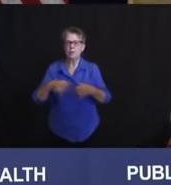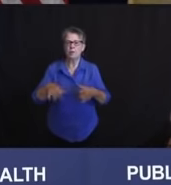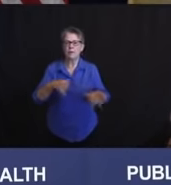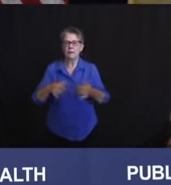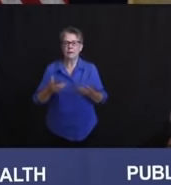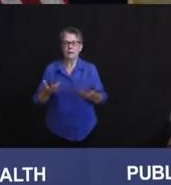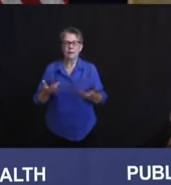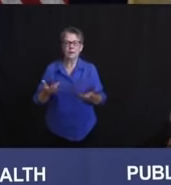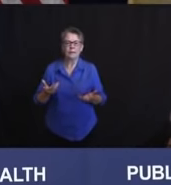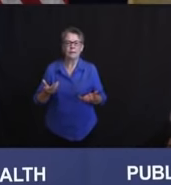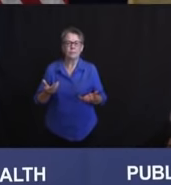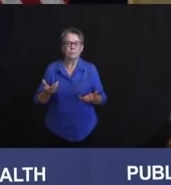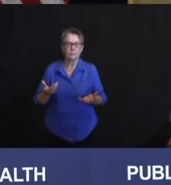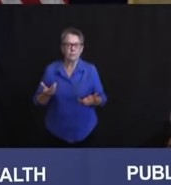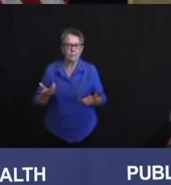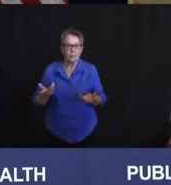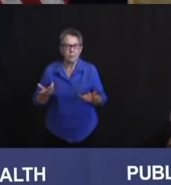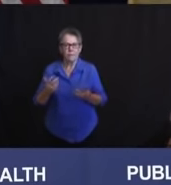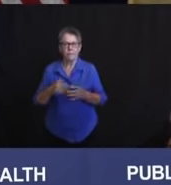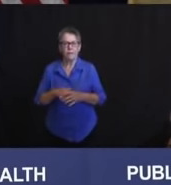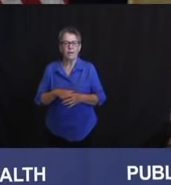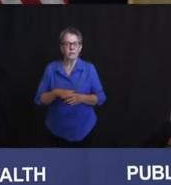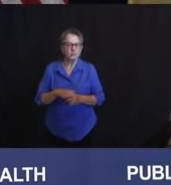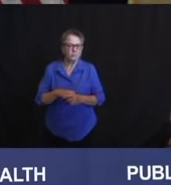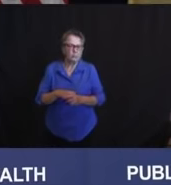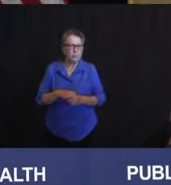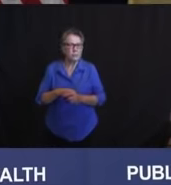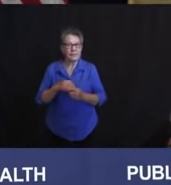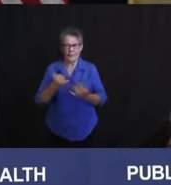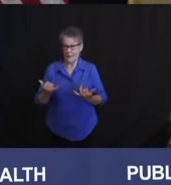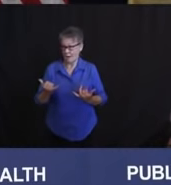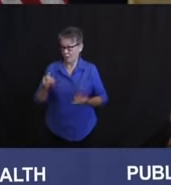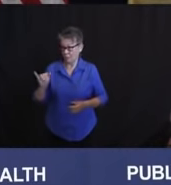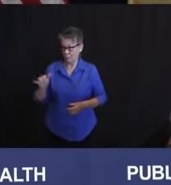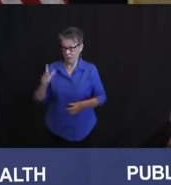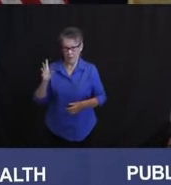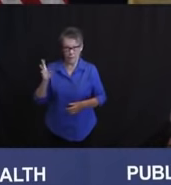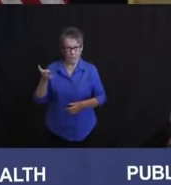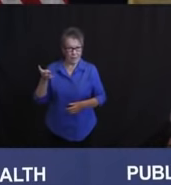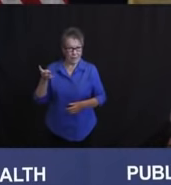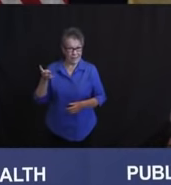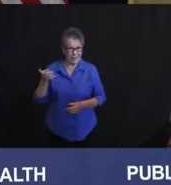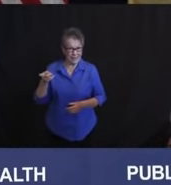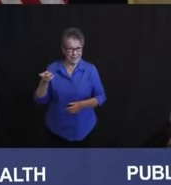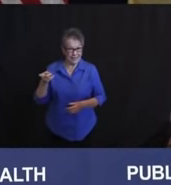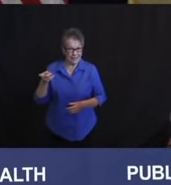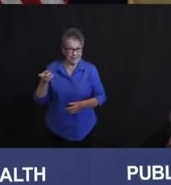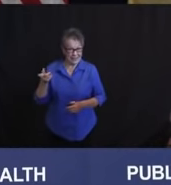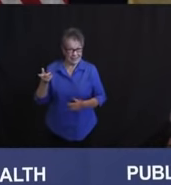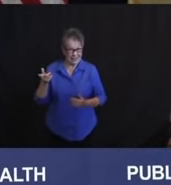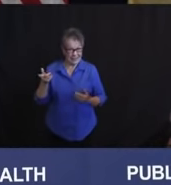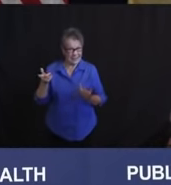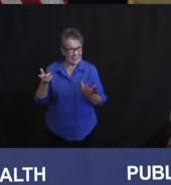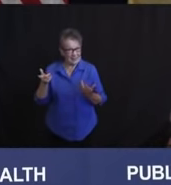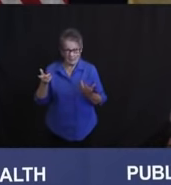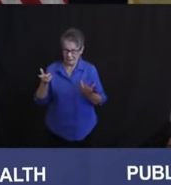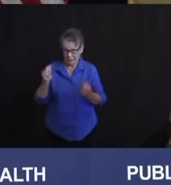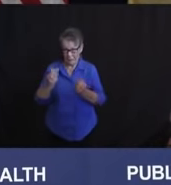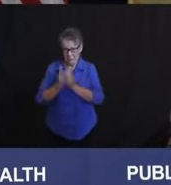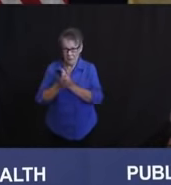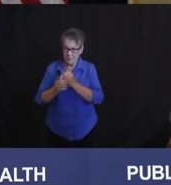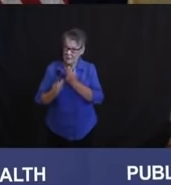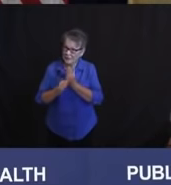it sometimes can be a tragic weekend across the country, and whether that's on our highways or our waterways, we will have